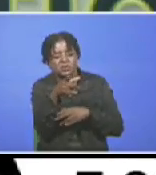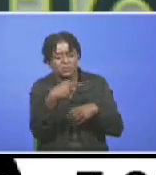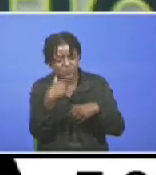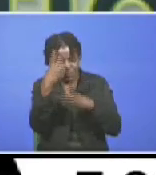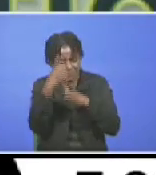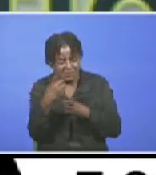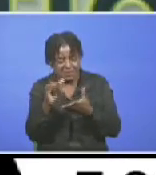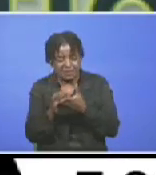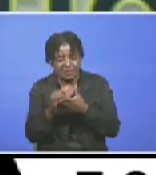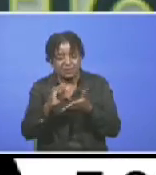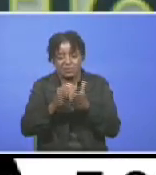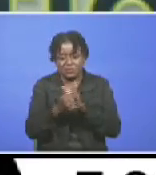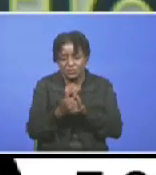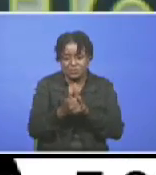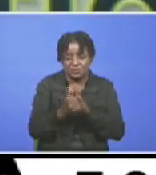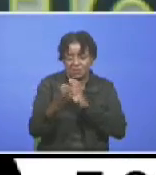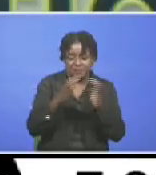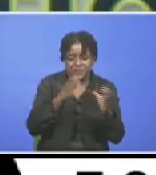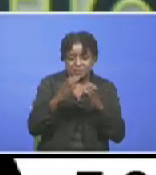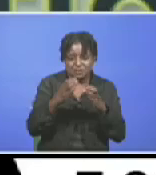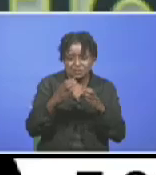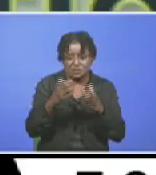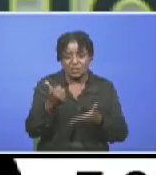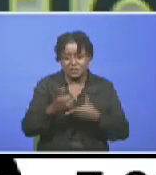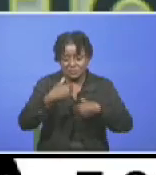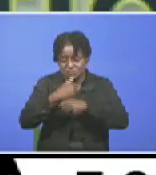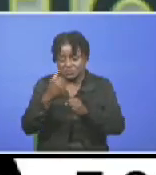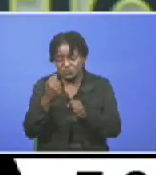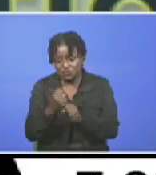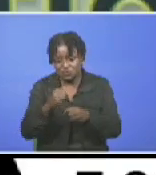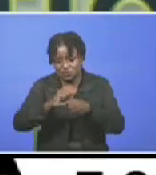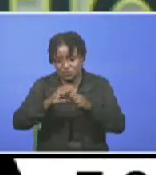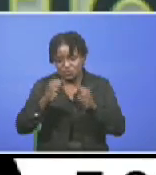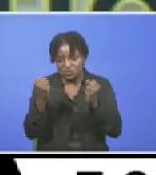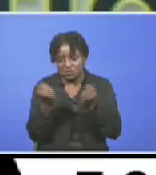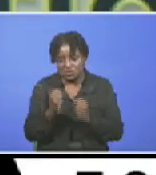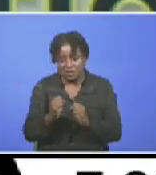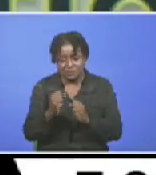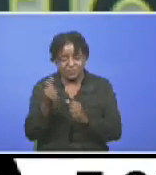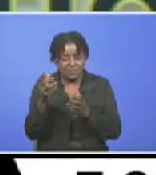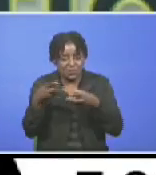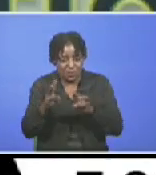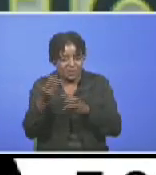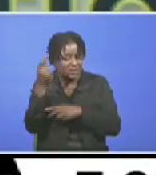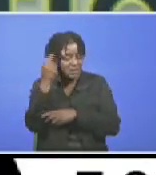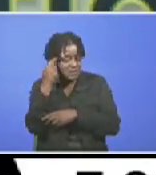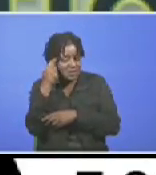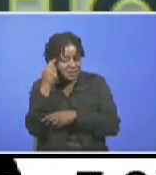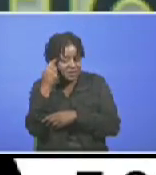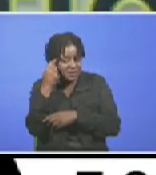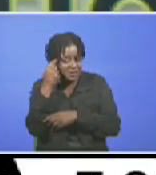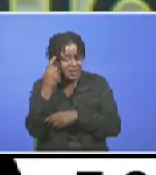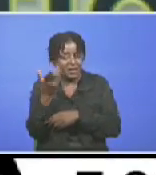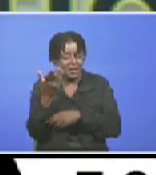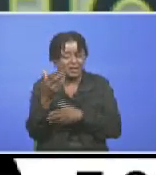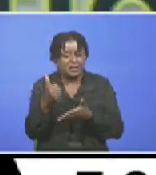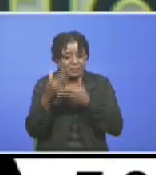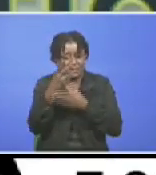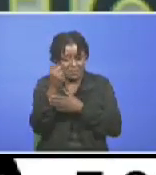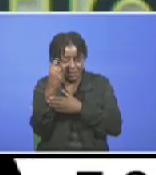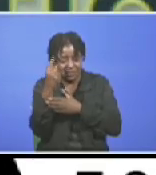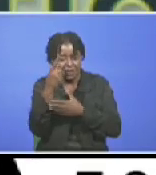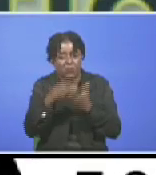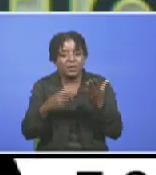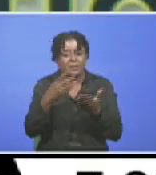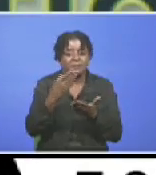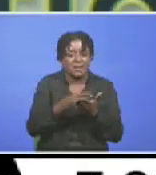And those kind of conversations shape the mentality and temper the expectation of what money is to a family and what it